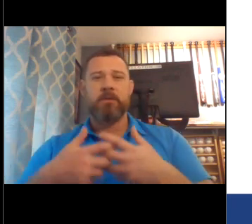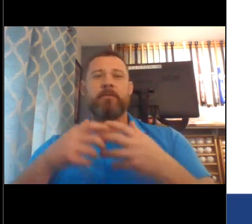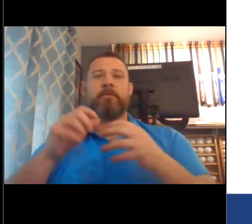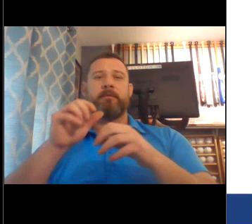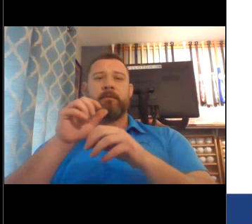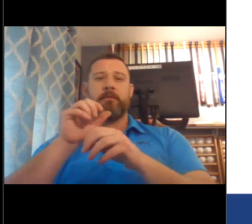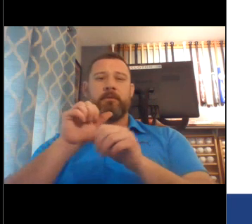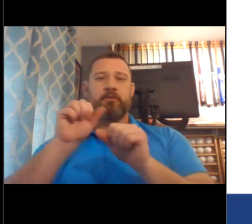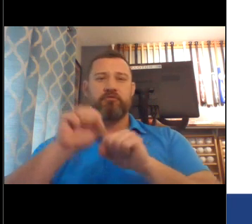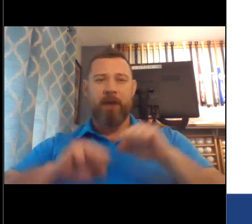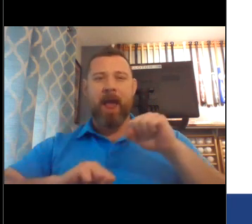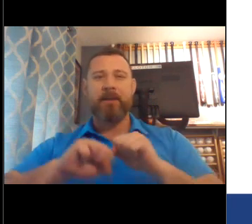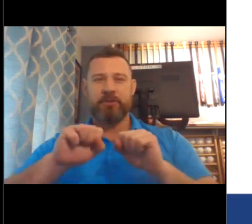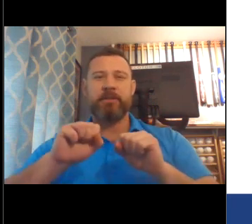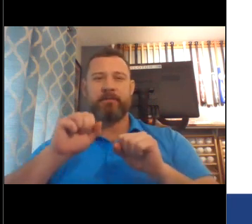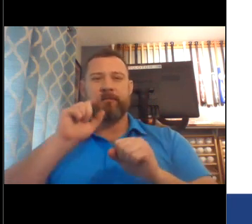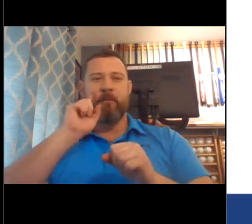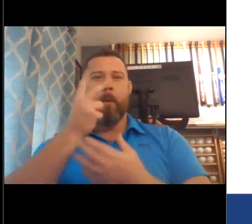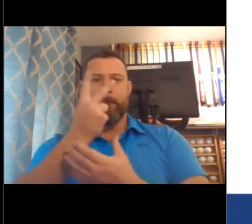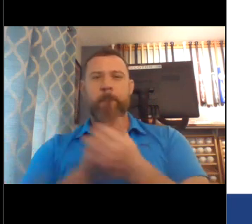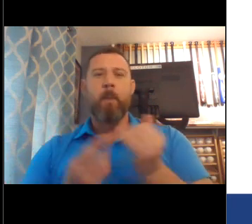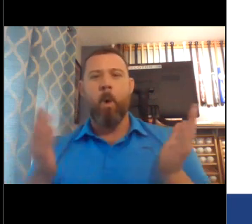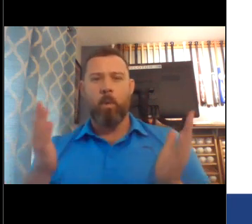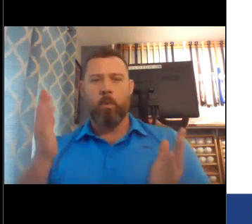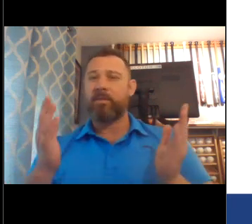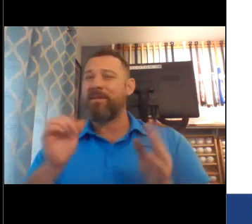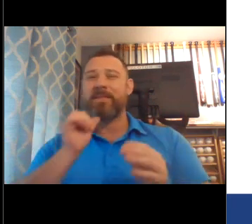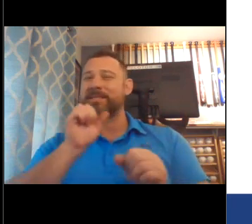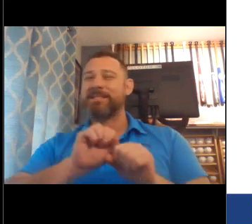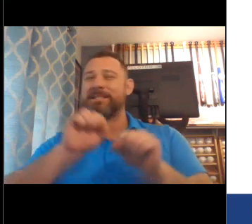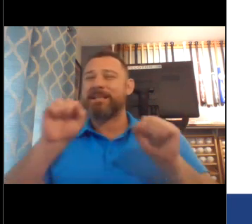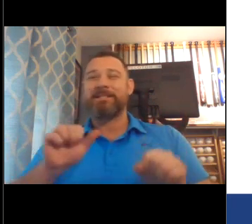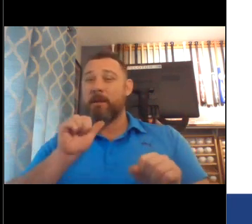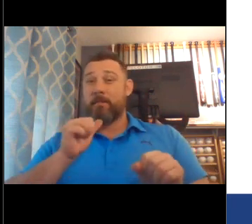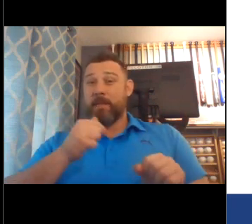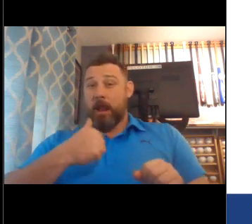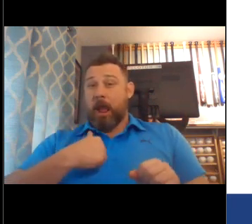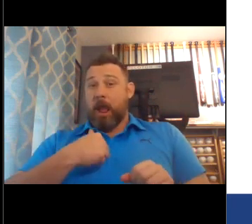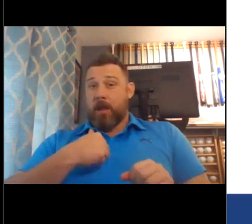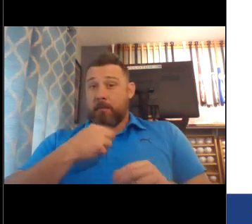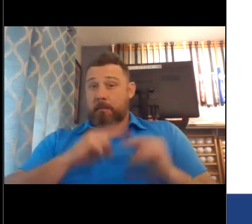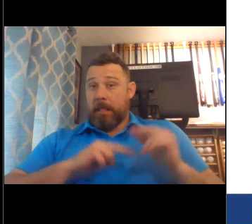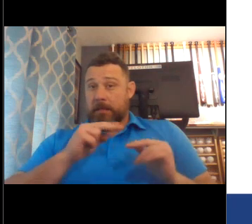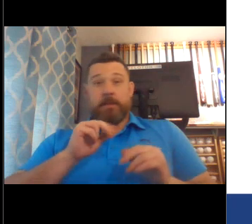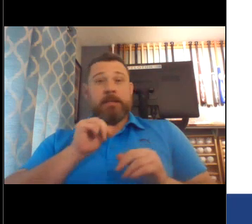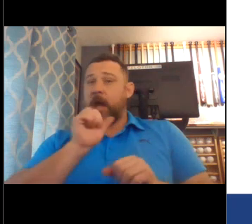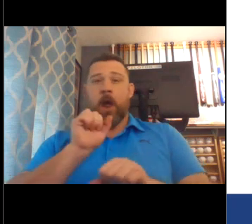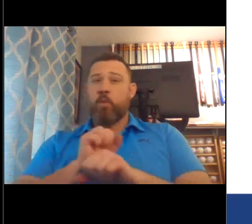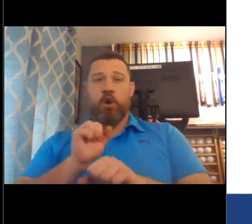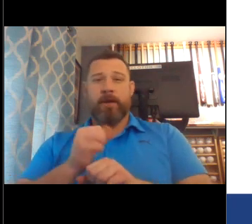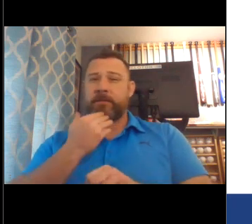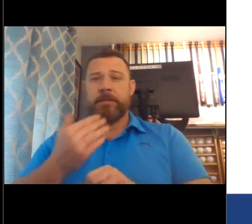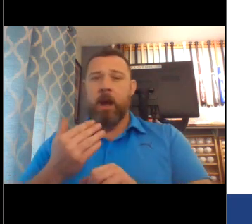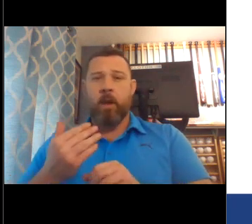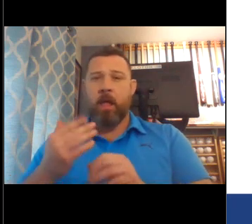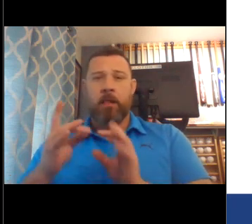move both. I mean, look, this system does not work that I'm building if it's not well connected with regional and local